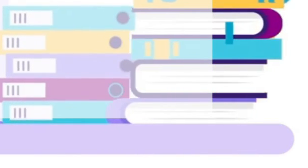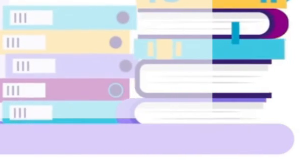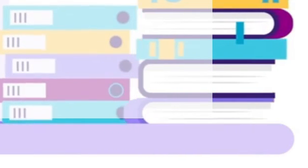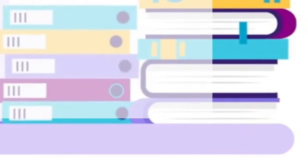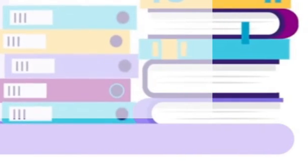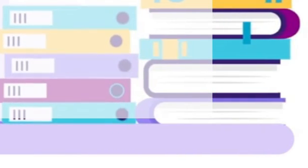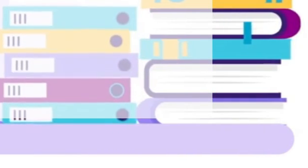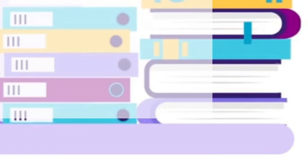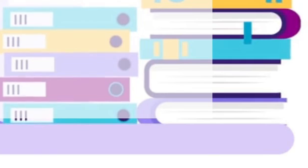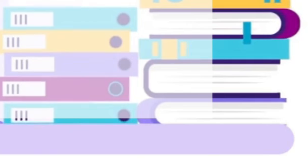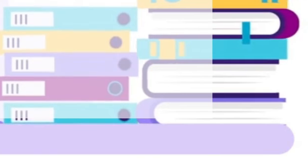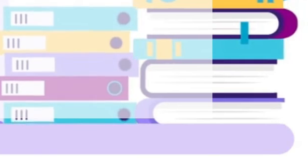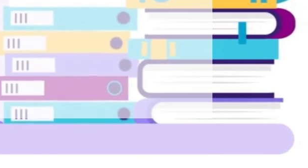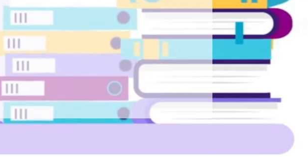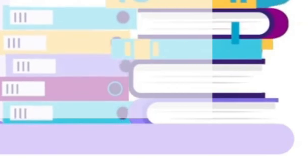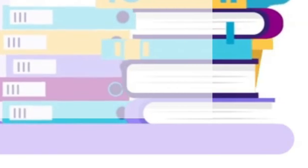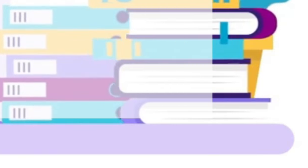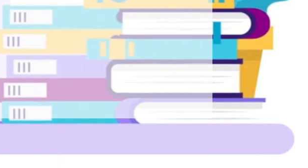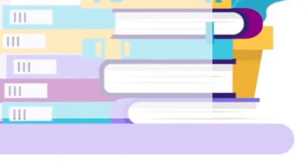headdress shaped like a bell.